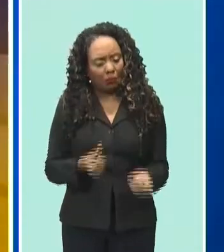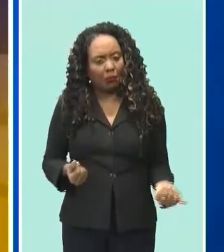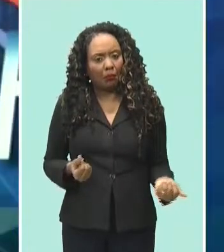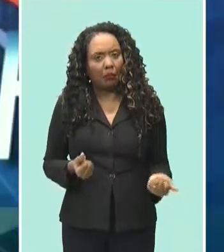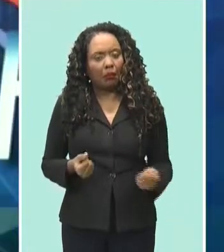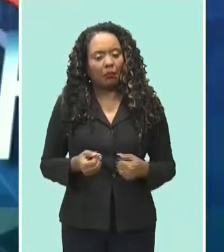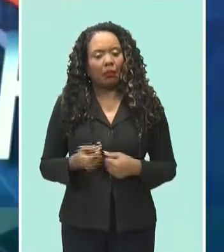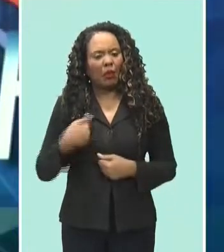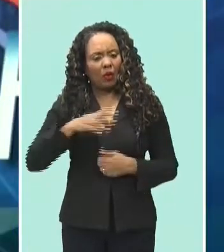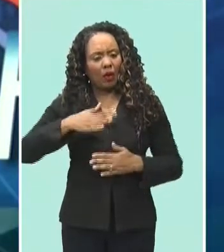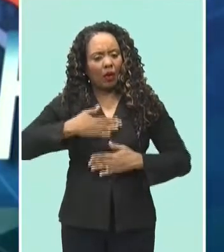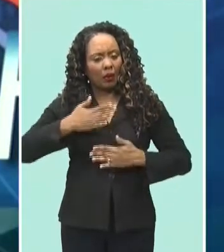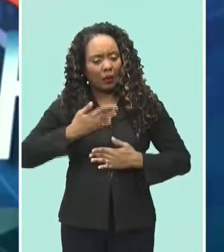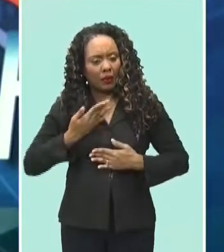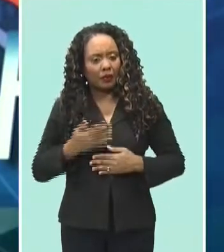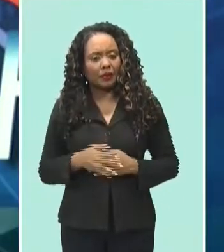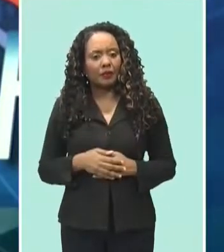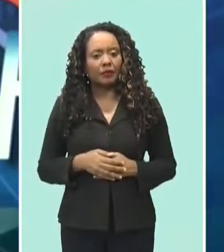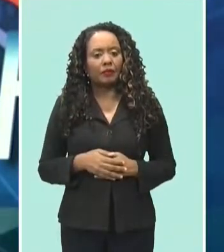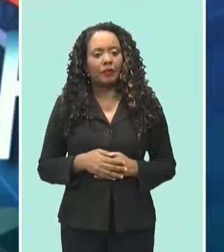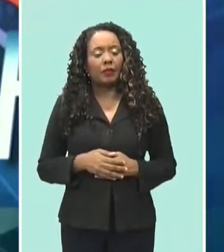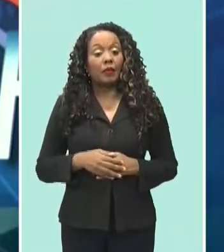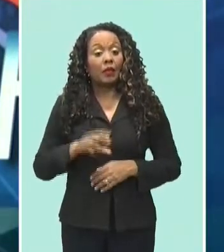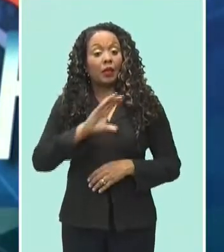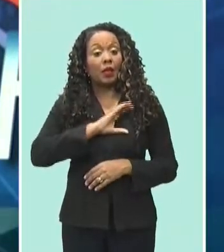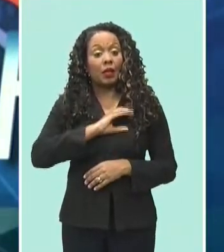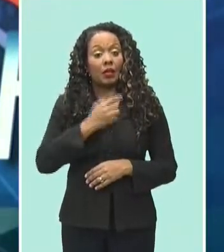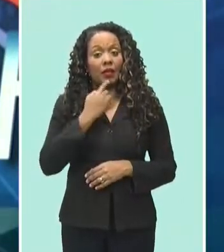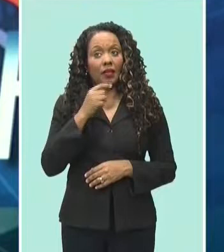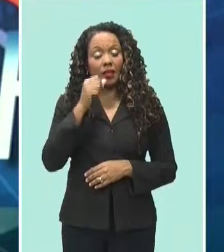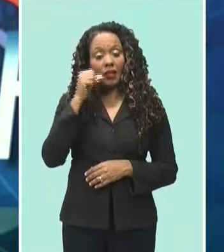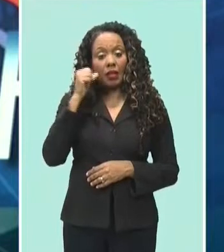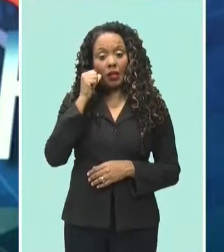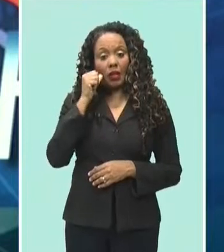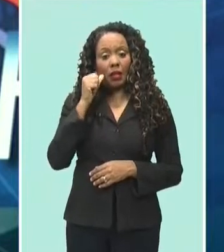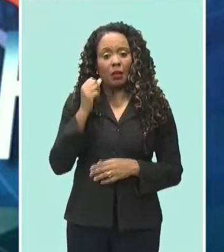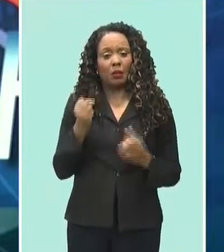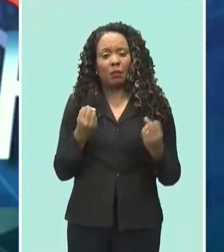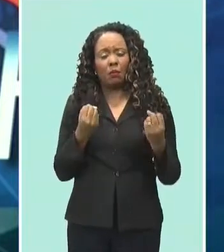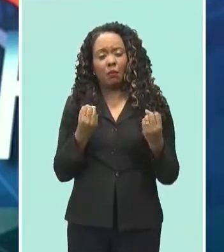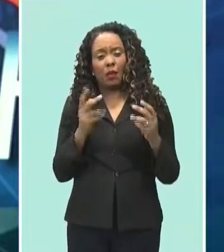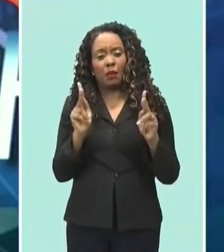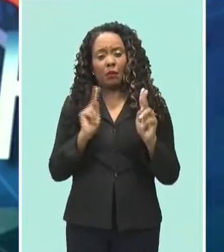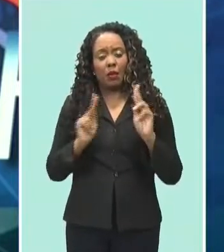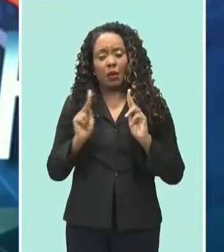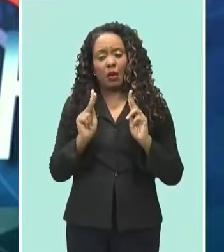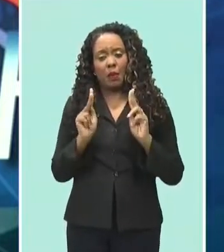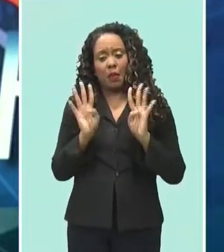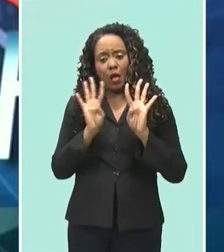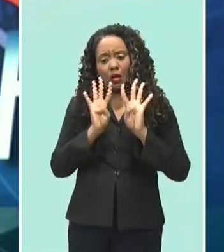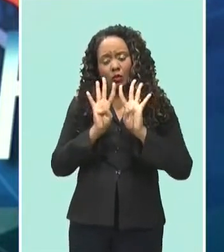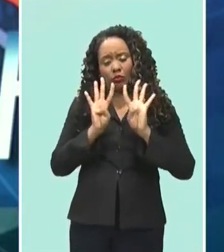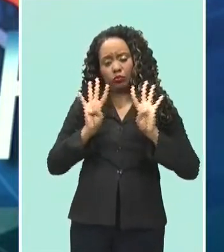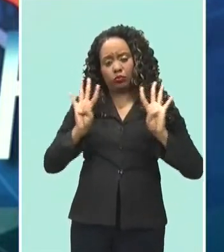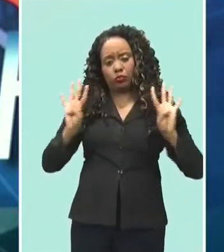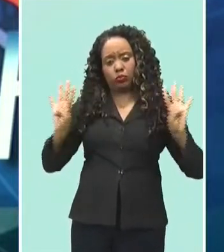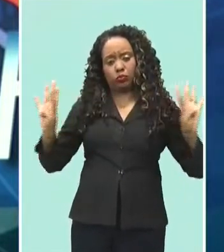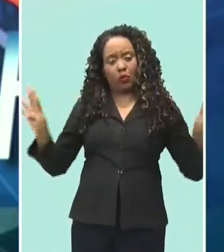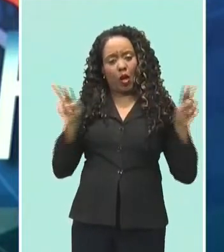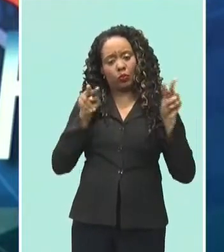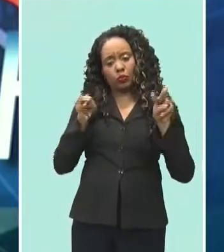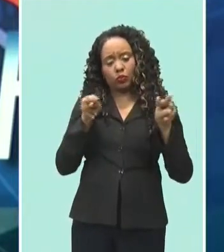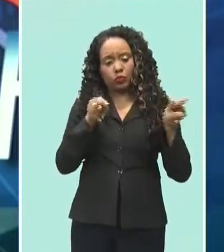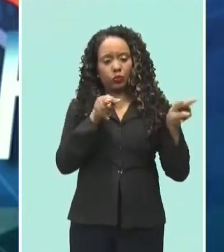resolved. And Inspector Innes says on Kadooment Day, the thousands of spectators who lined the streets from Warrens to the Mighty Griner Highway